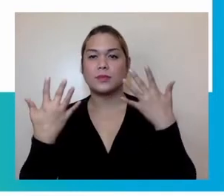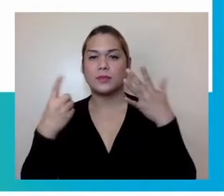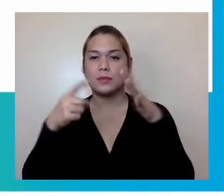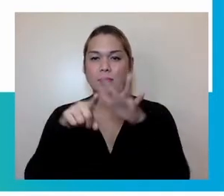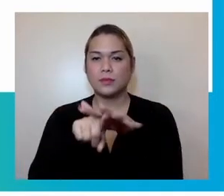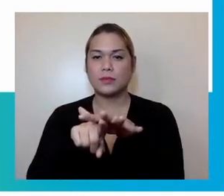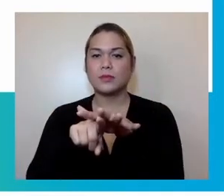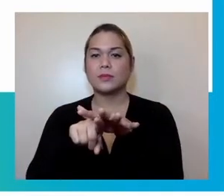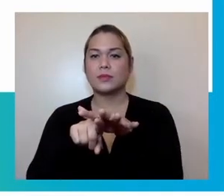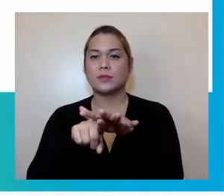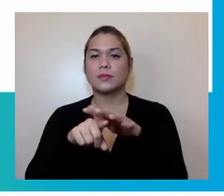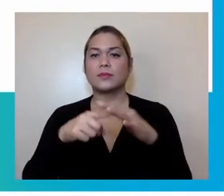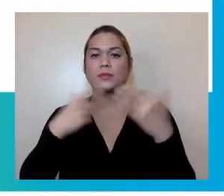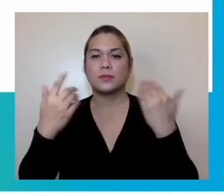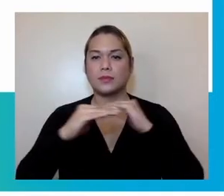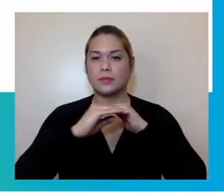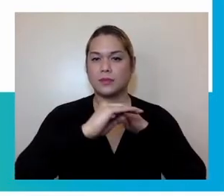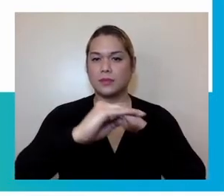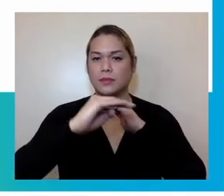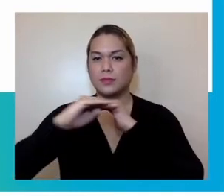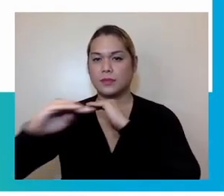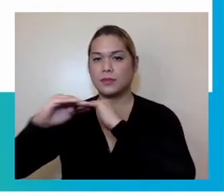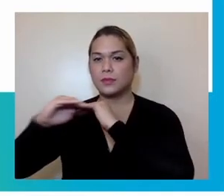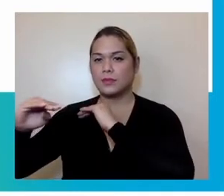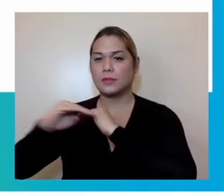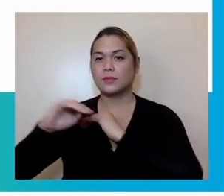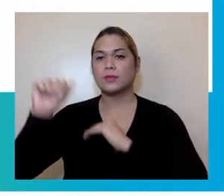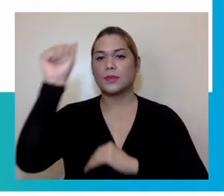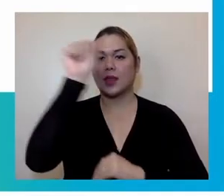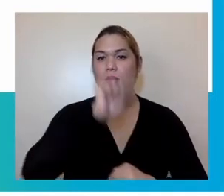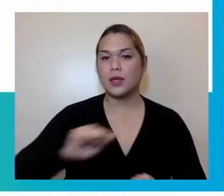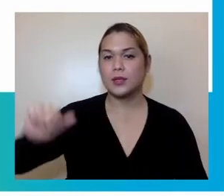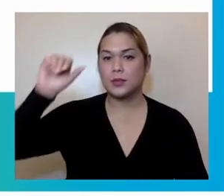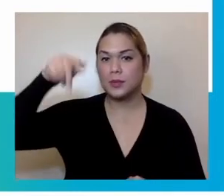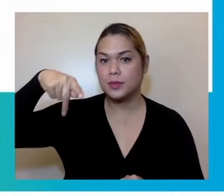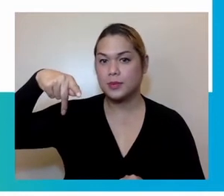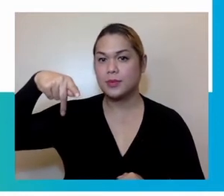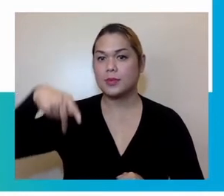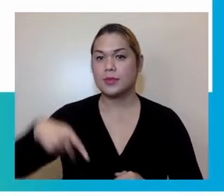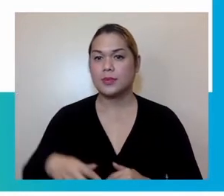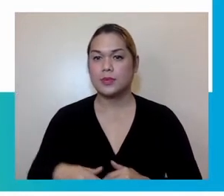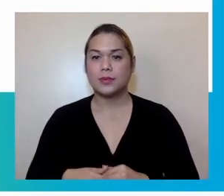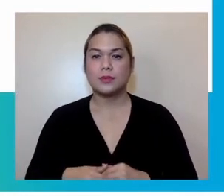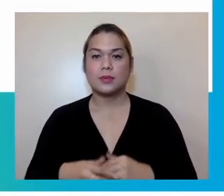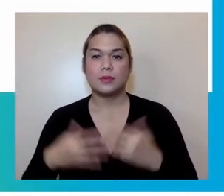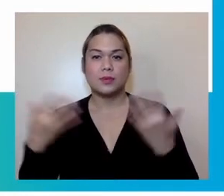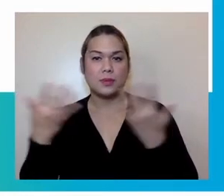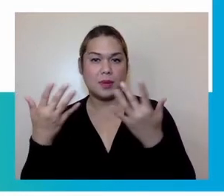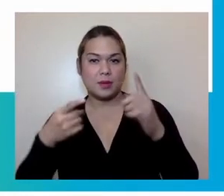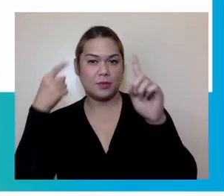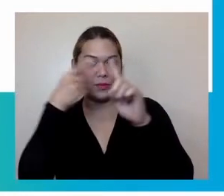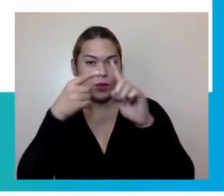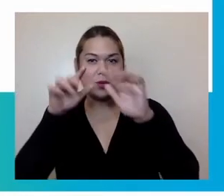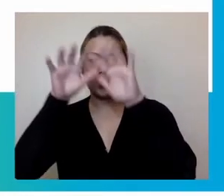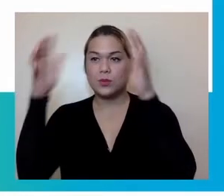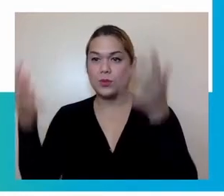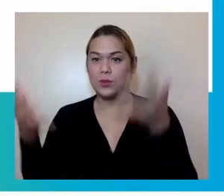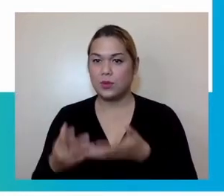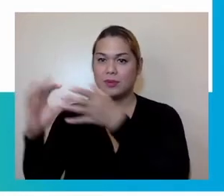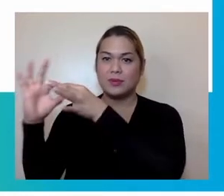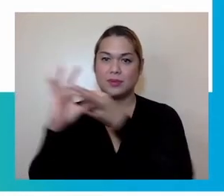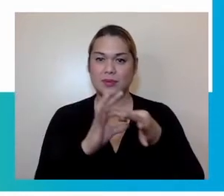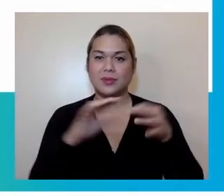claim is that its aspirations are aligned with major global commitments. We believe Paris Agreement is one. To concretize the